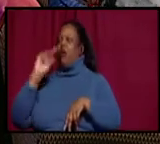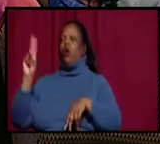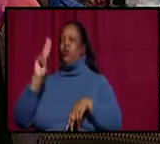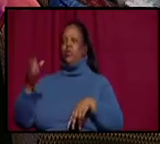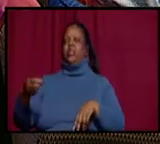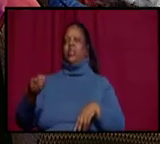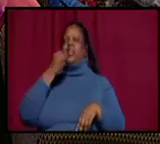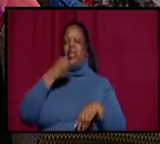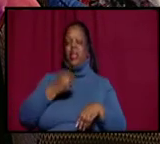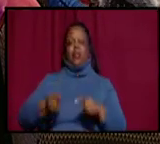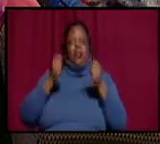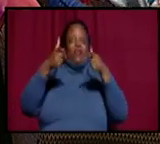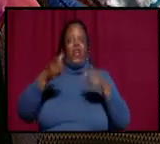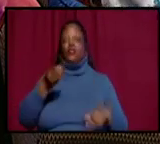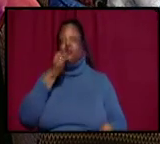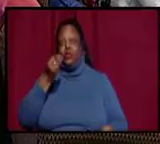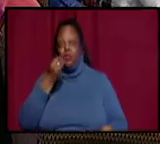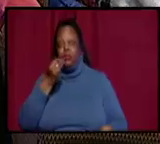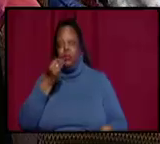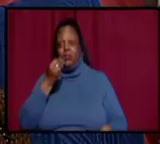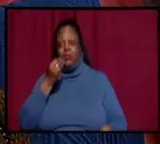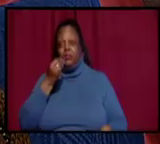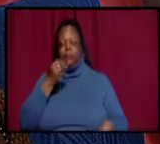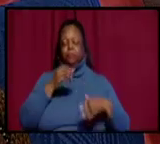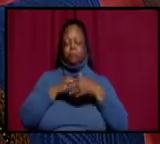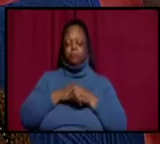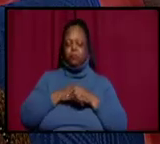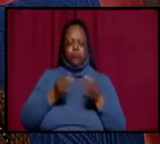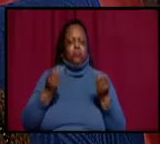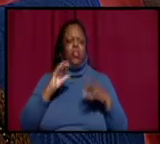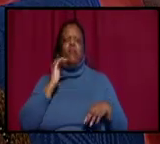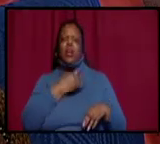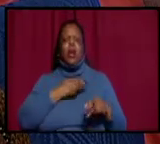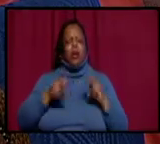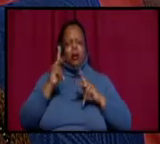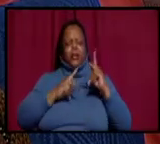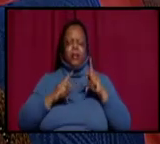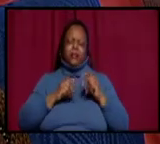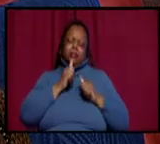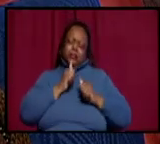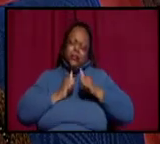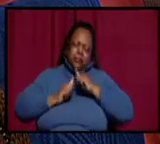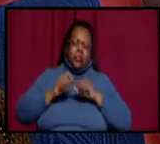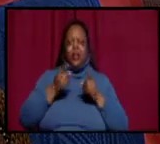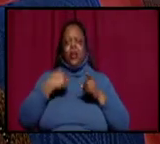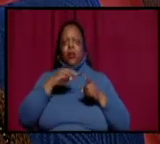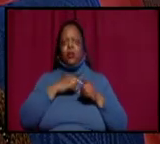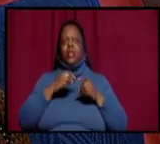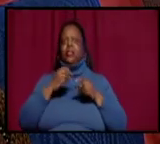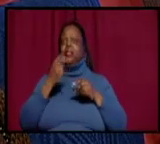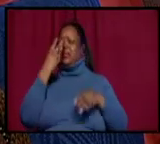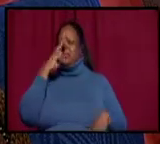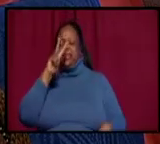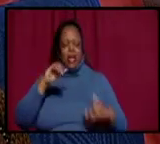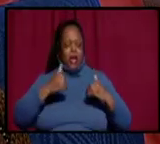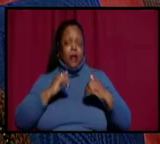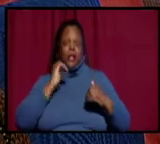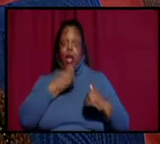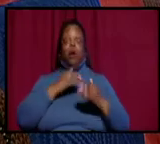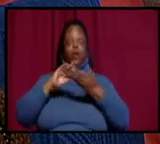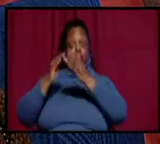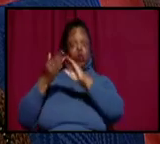fast food. Y'all know what I'm saying? It's just so that so many of our people have been suffering. And then we watch how in